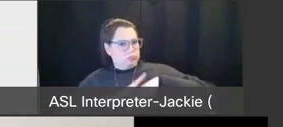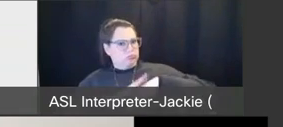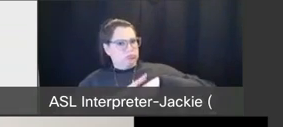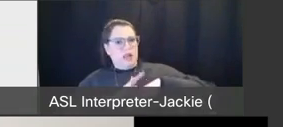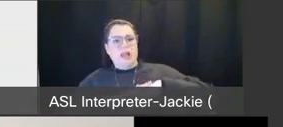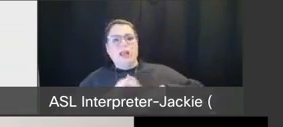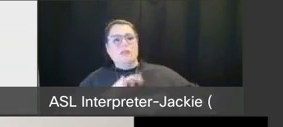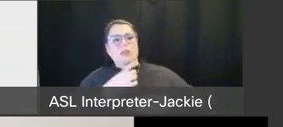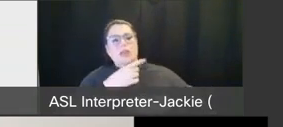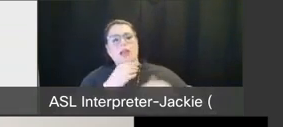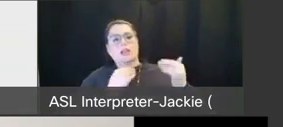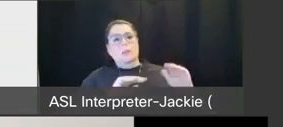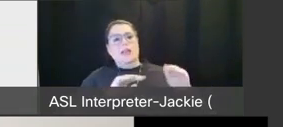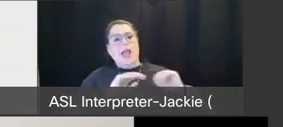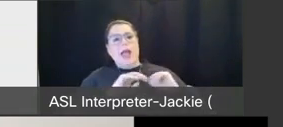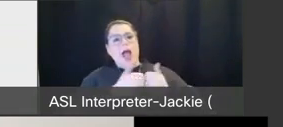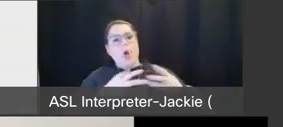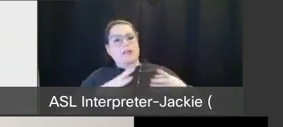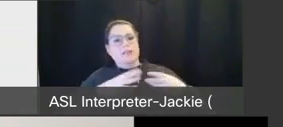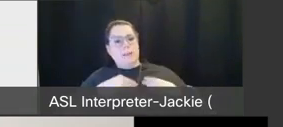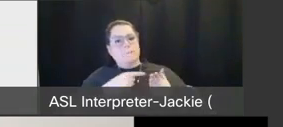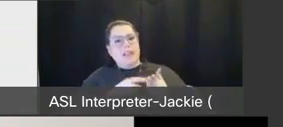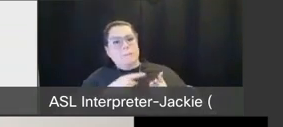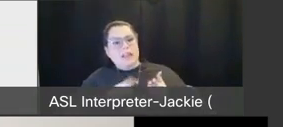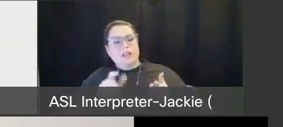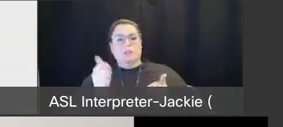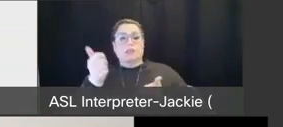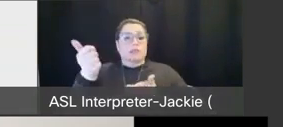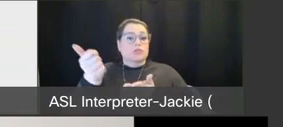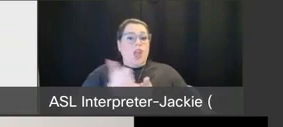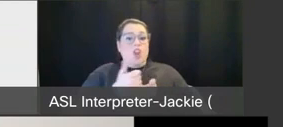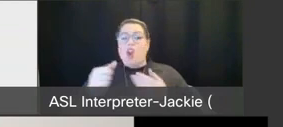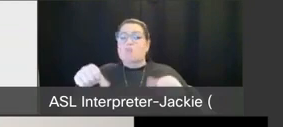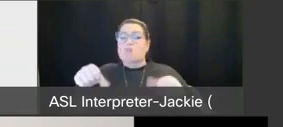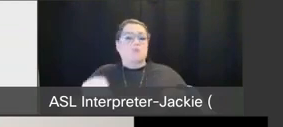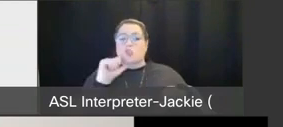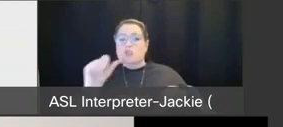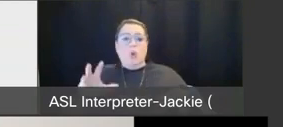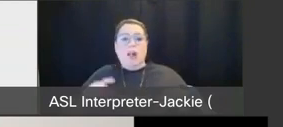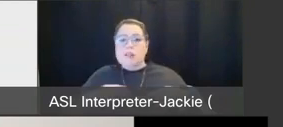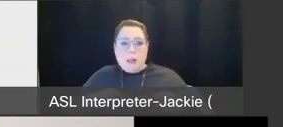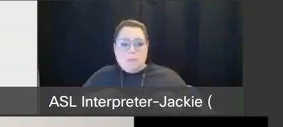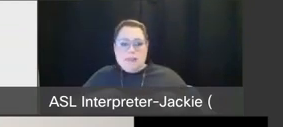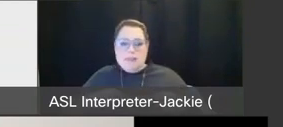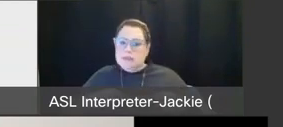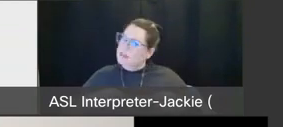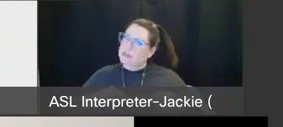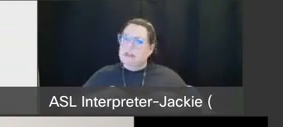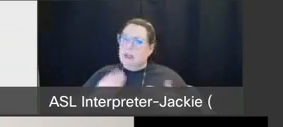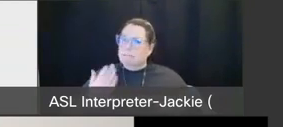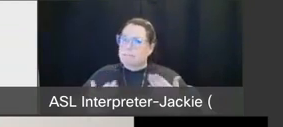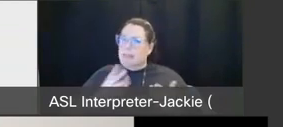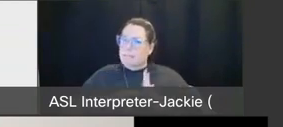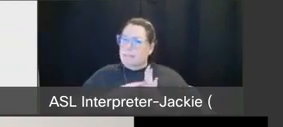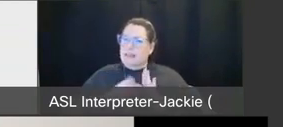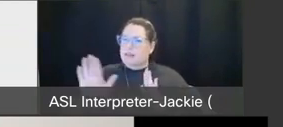card payments, they may be worried about dispute rights. They may not have a merchant banking system set up. That